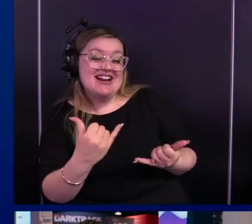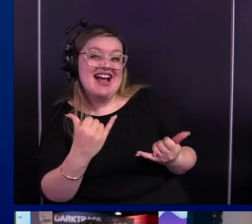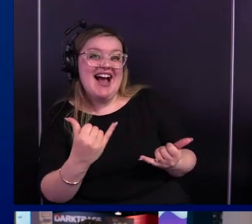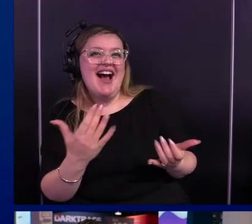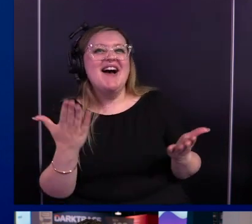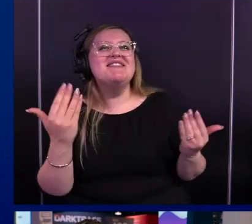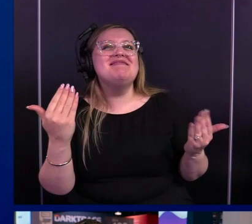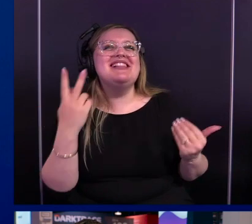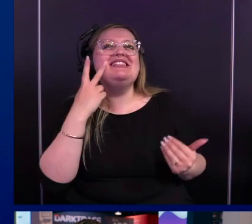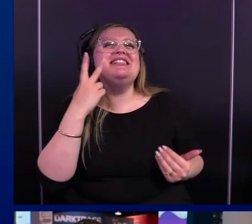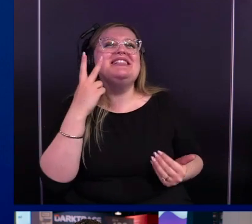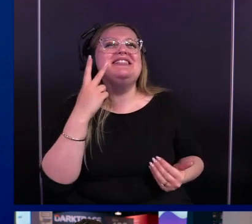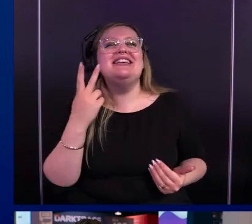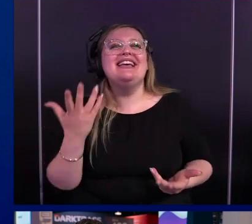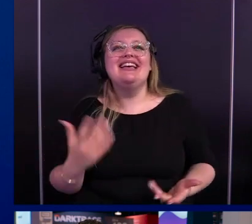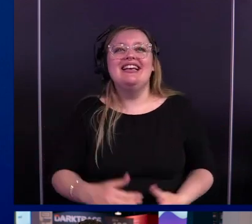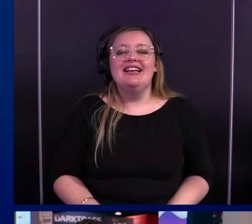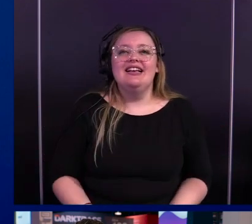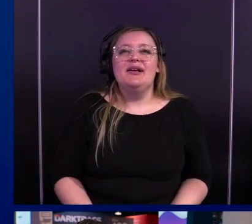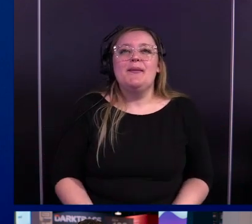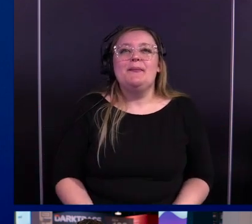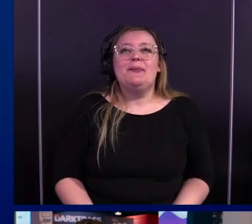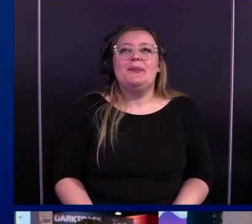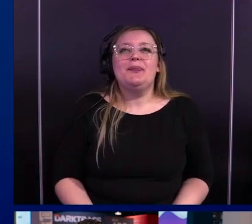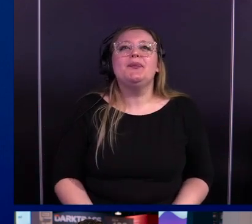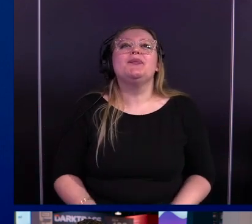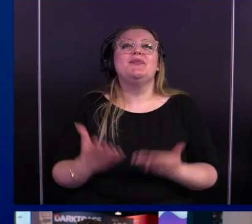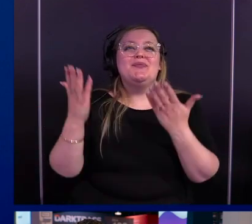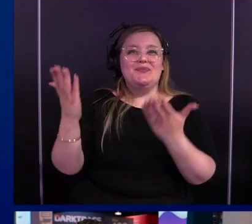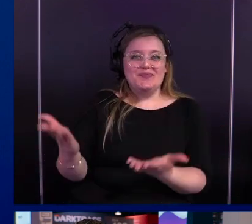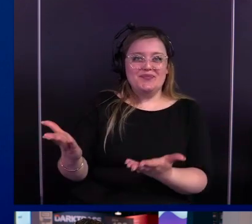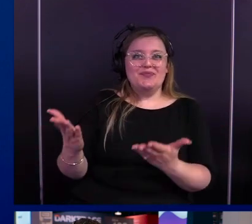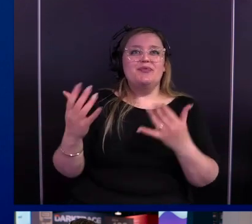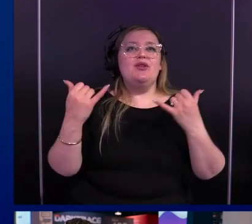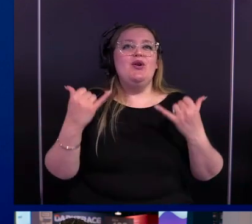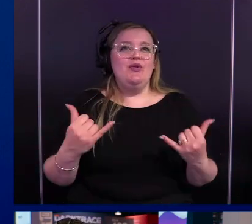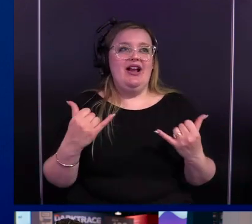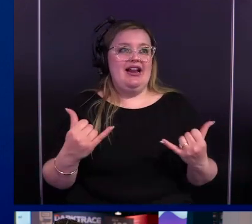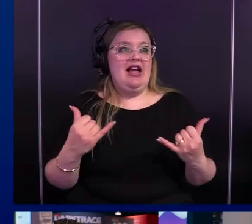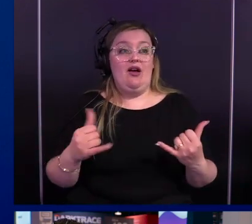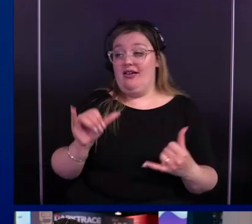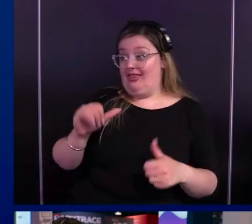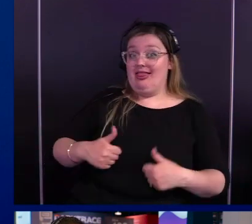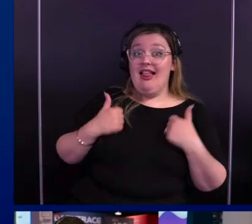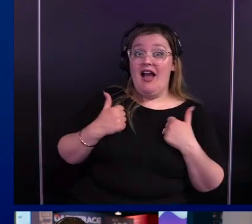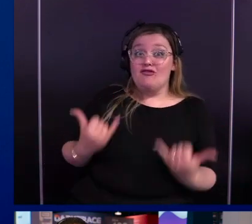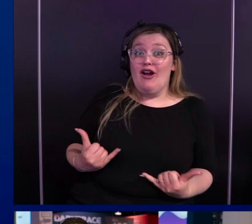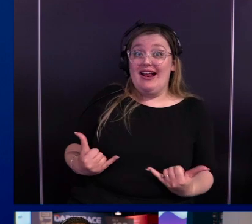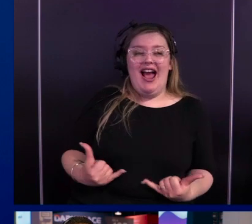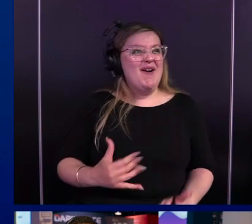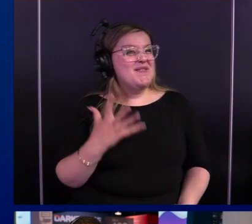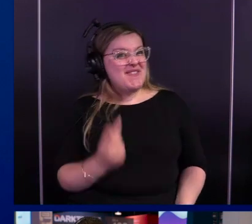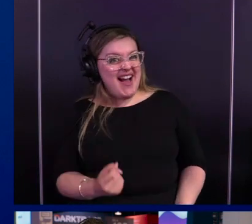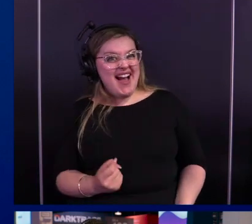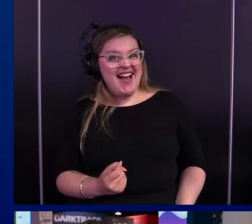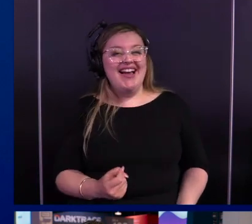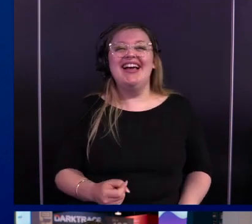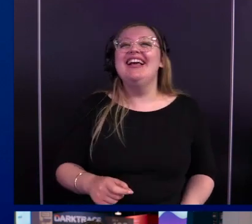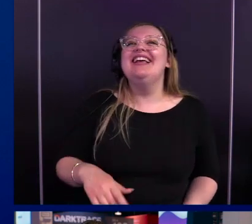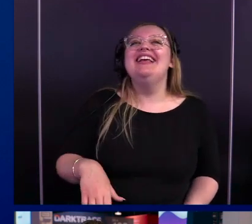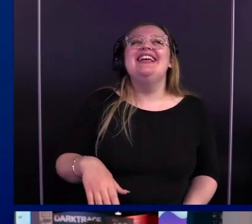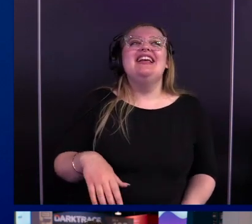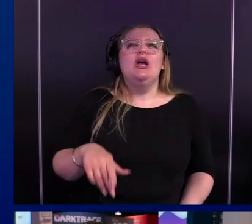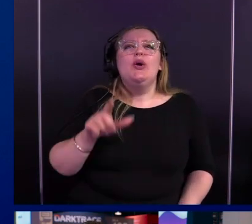see who's doing it. And so if we go to our dashboard here. So right now we can see. Is that the one for live right now? This is live, yeah, what? Over the Jam Lounge, right?